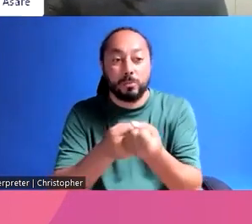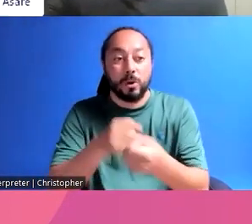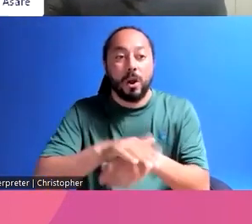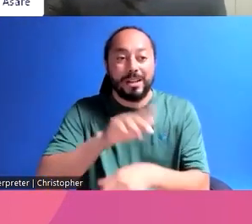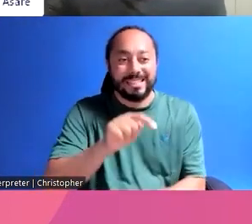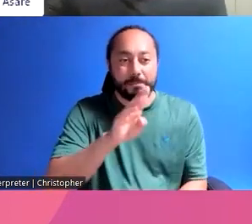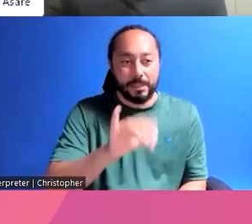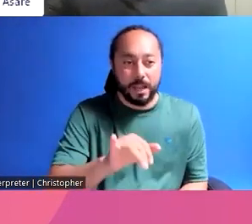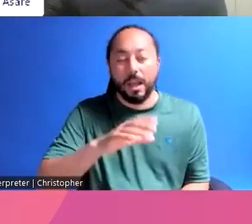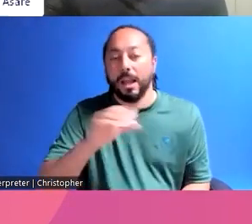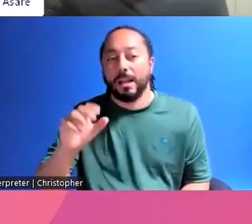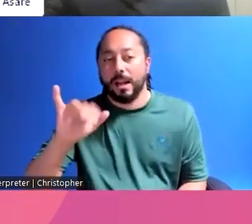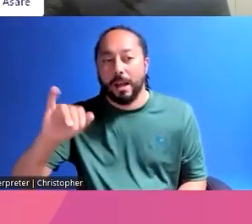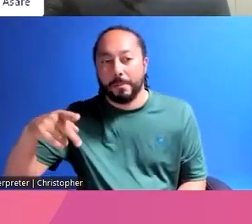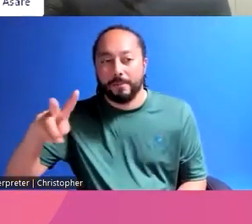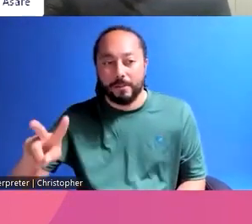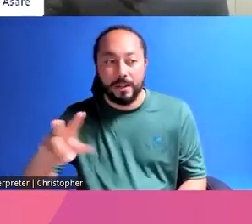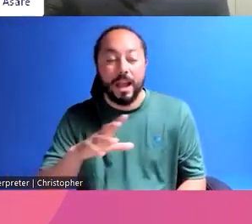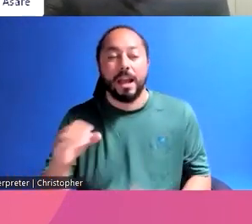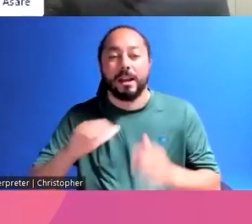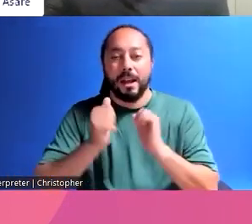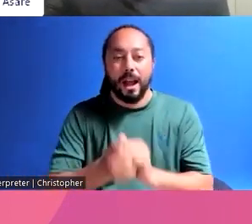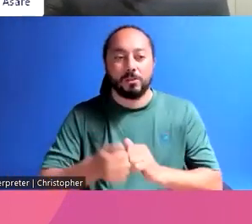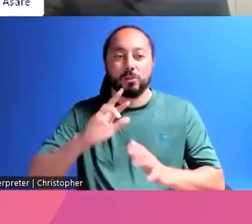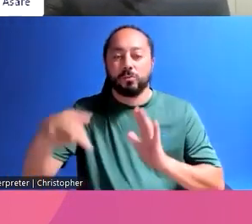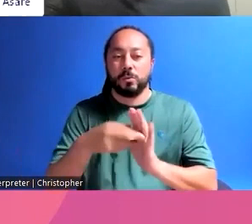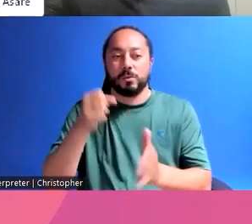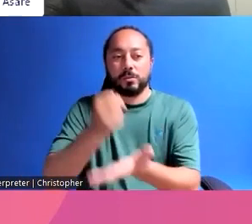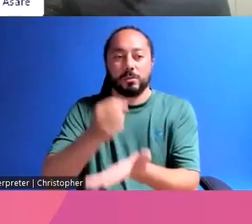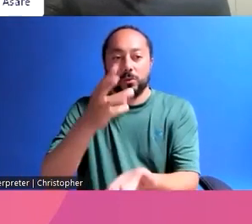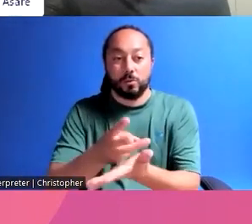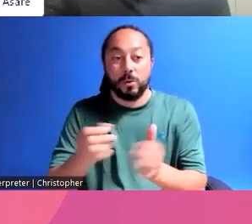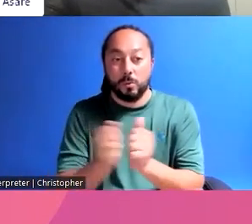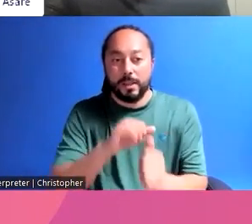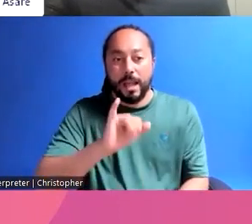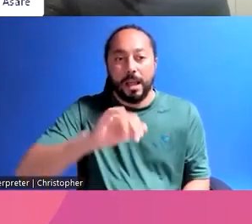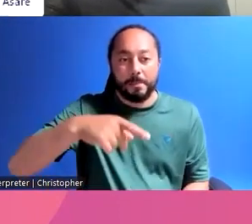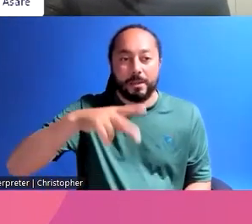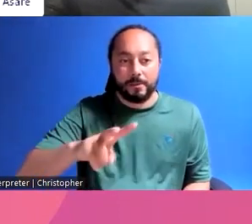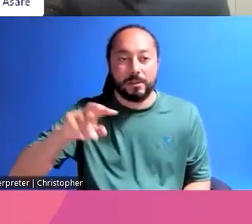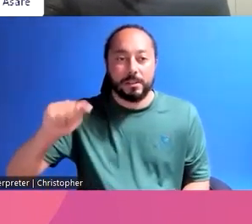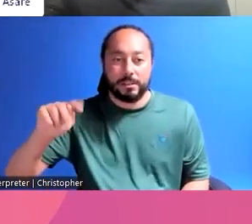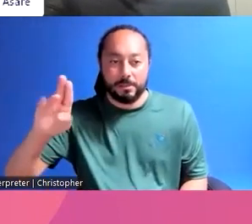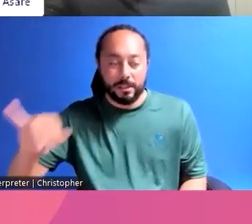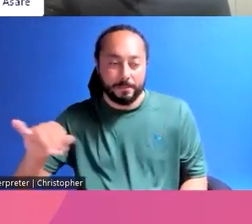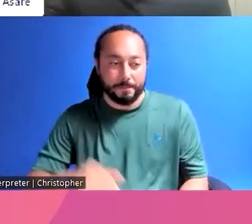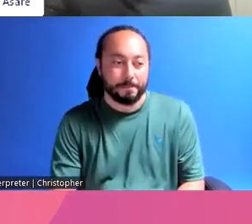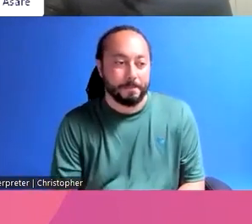literature about the role of social work in TBI IPV or IPV